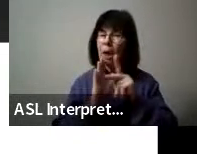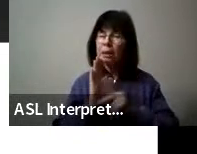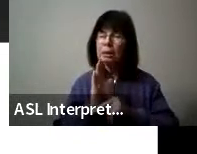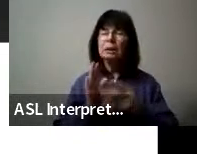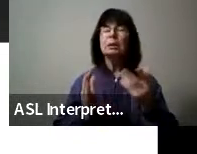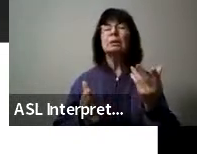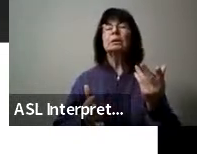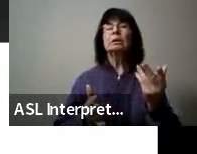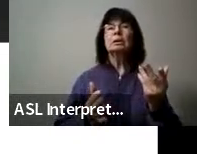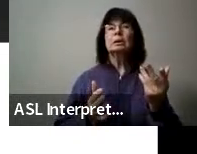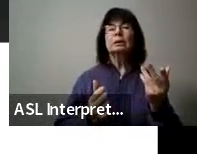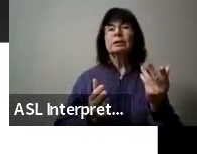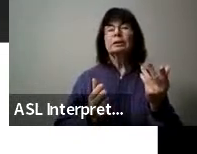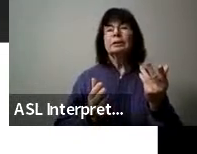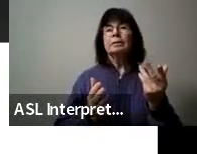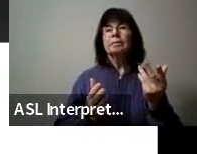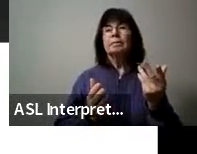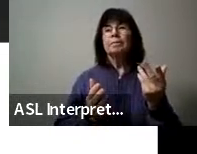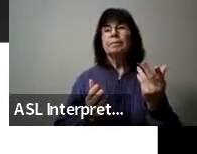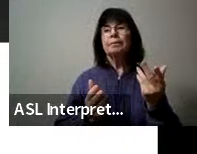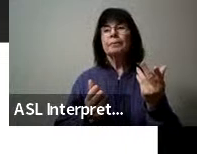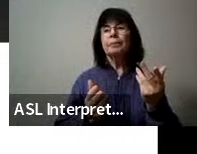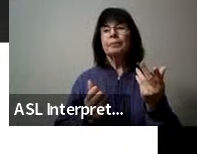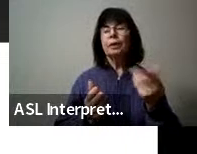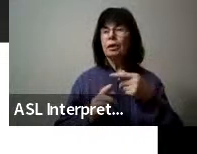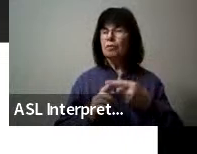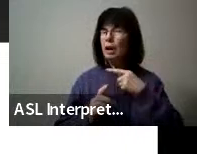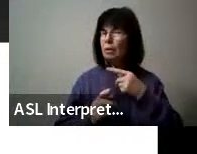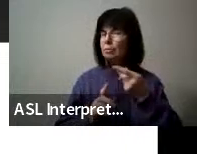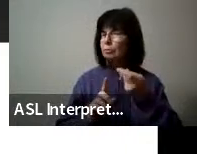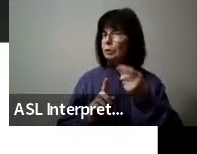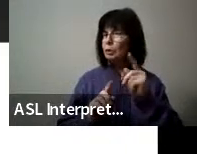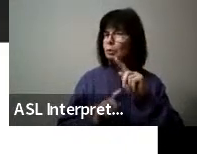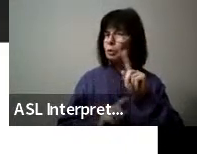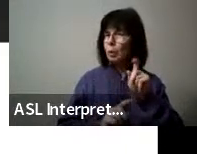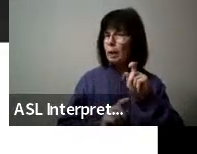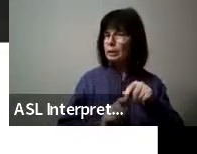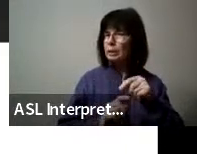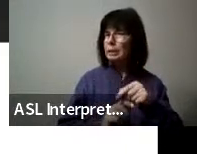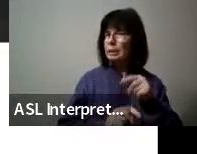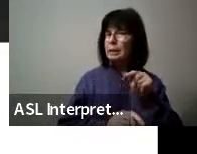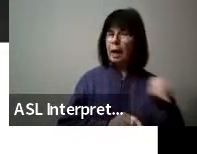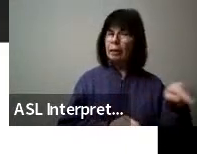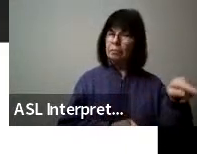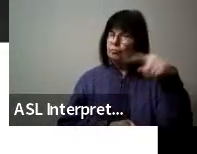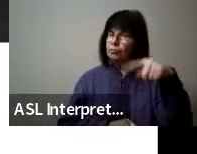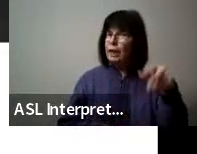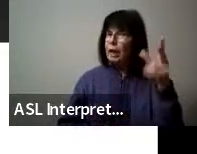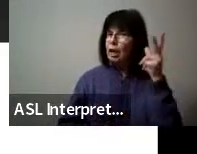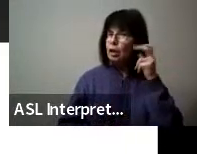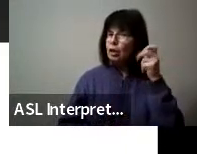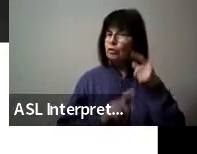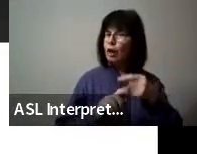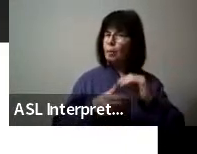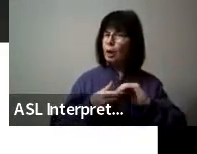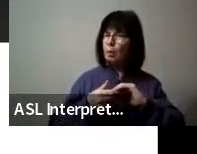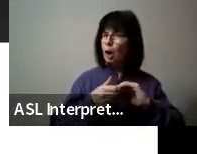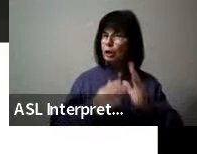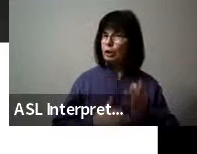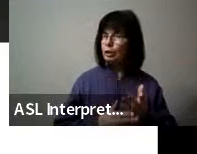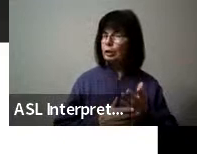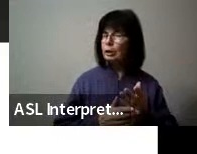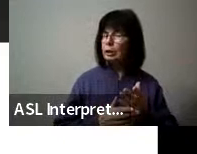partnership colleagues, based around questions and concerns that they were hearing from community partners, bringing that